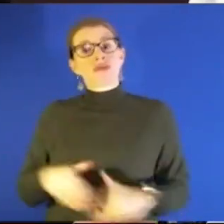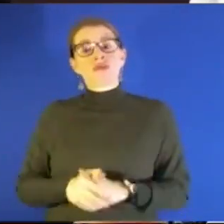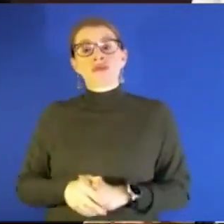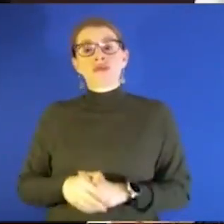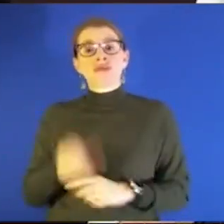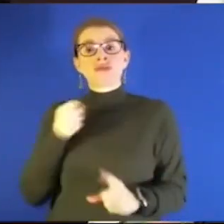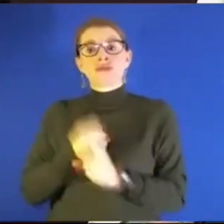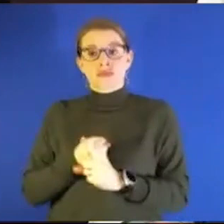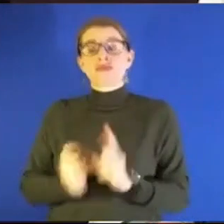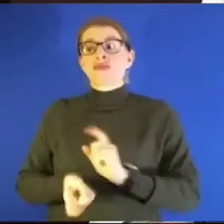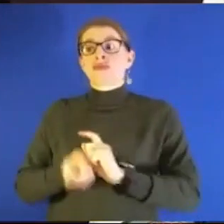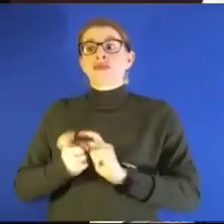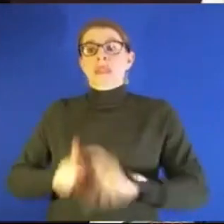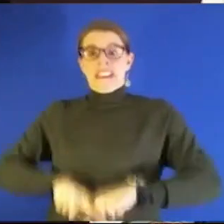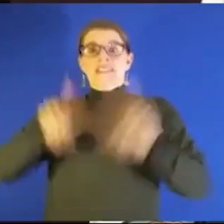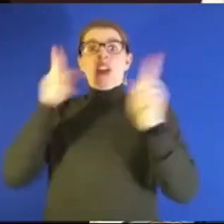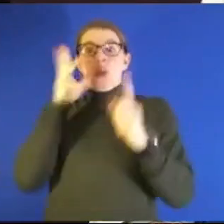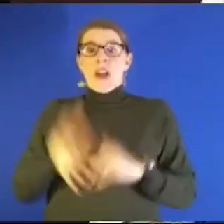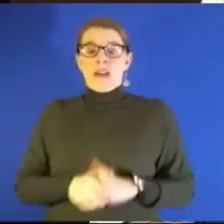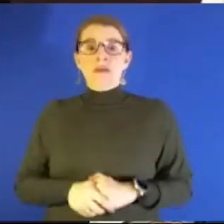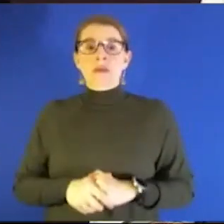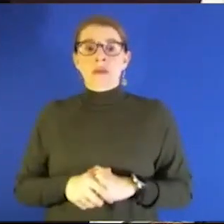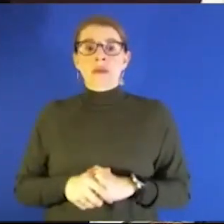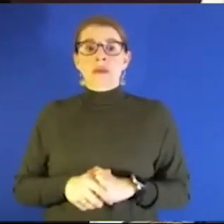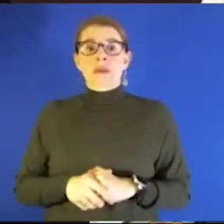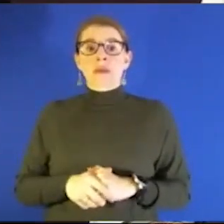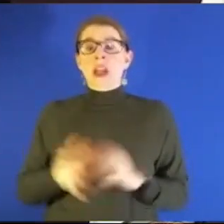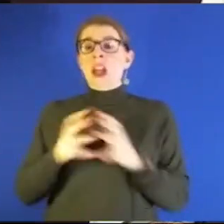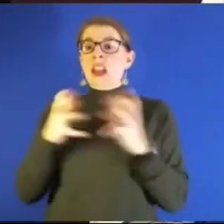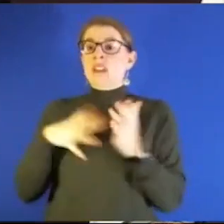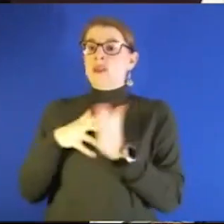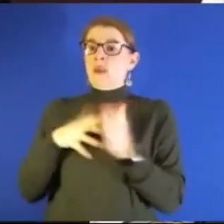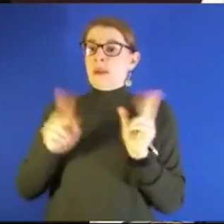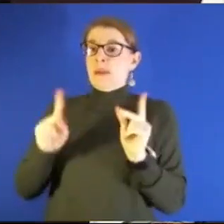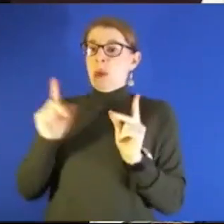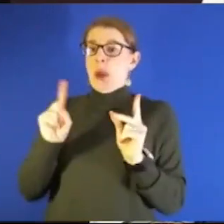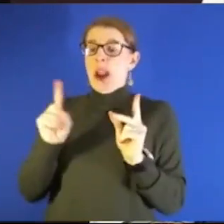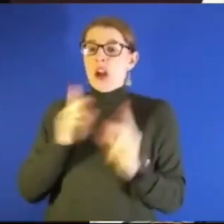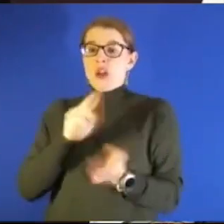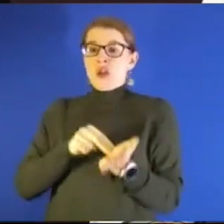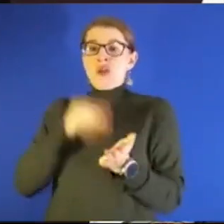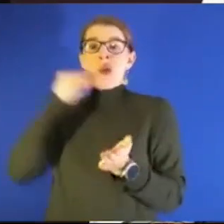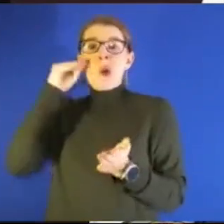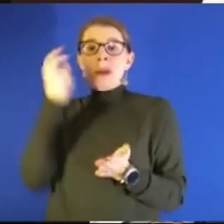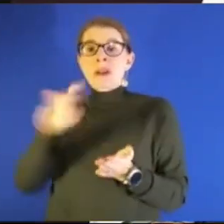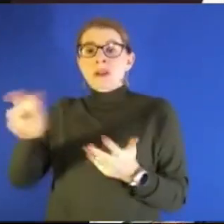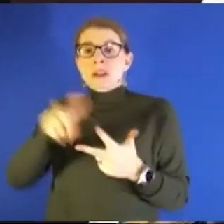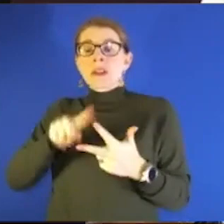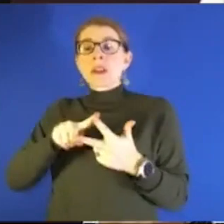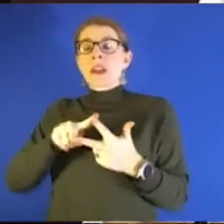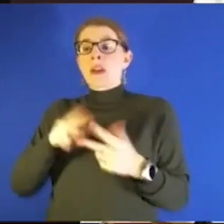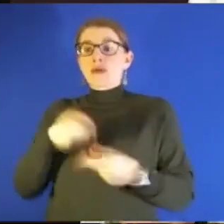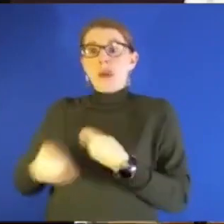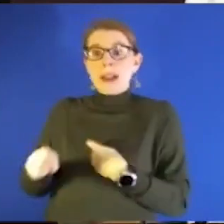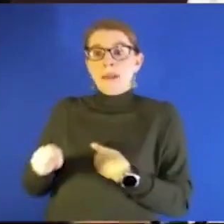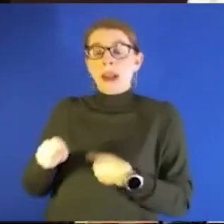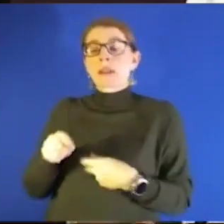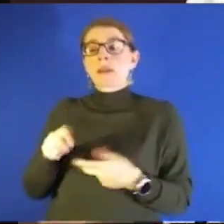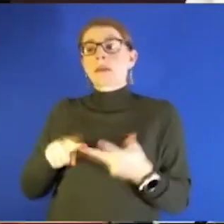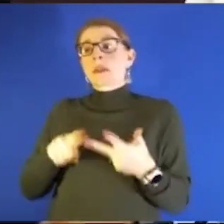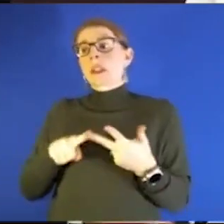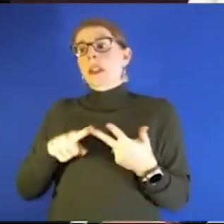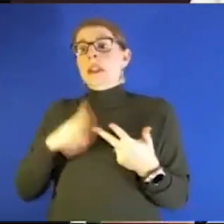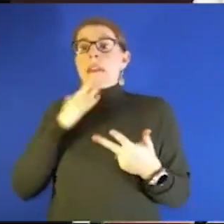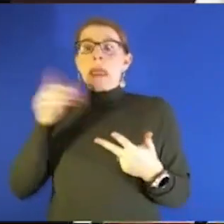other disease we face. We also have a lot of vulnerable people in nursing homes, transplant patients, advanced heart disease patients, and things, diabetes,